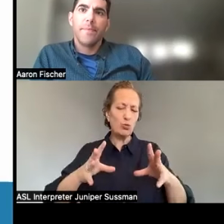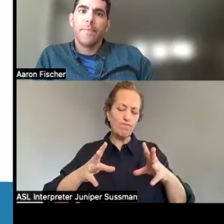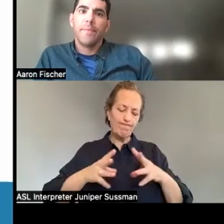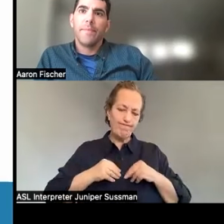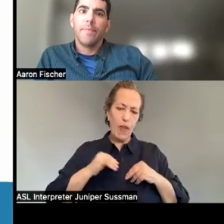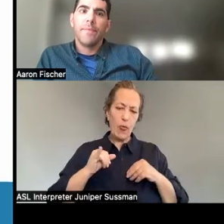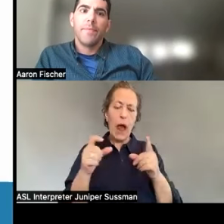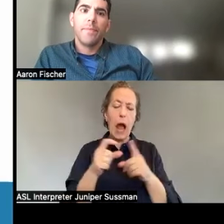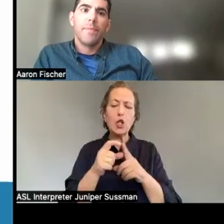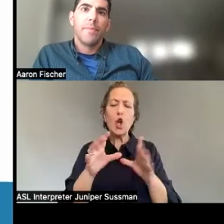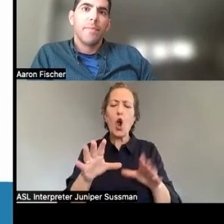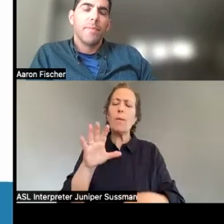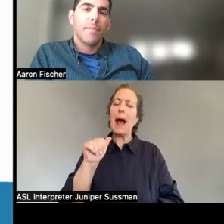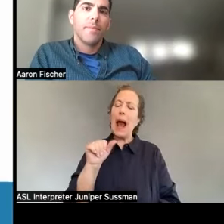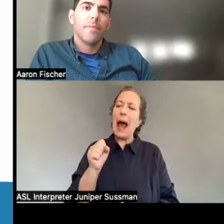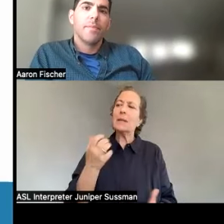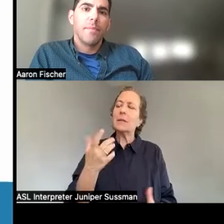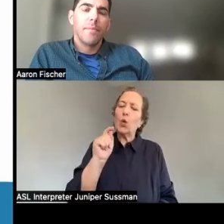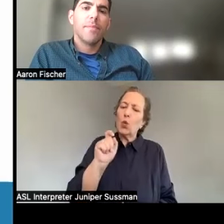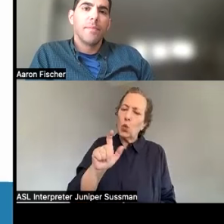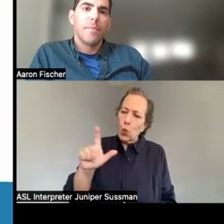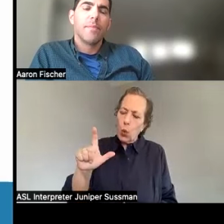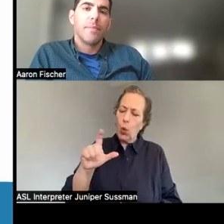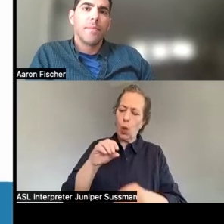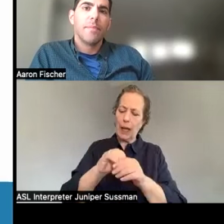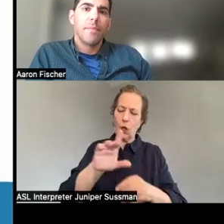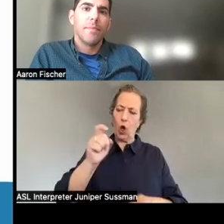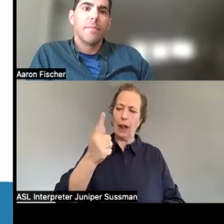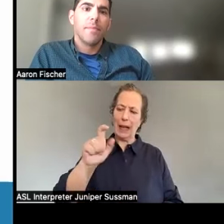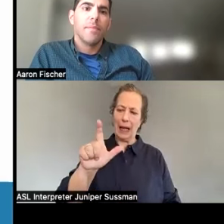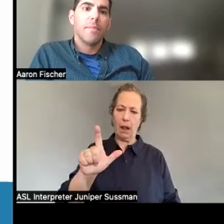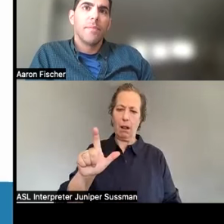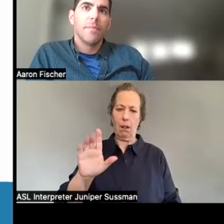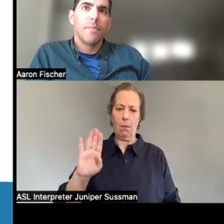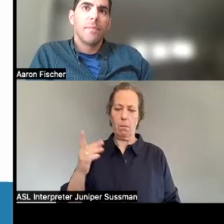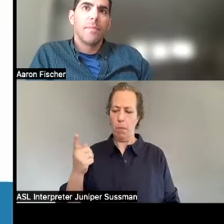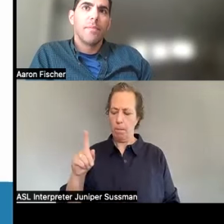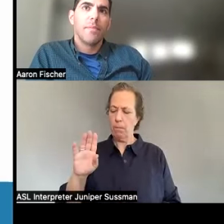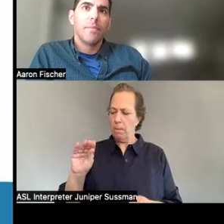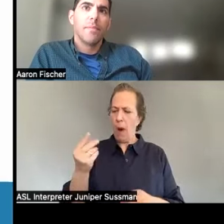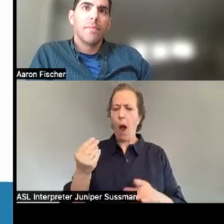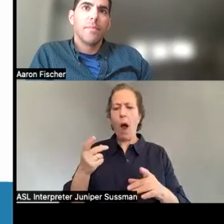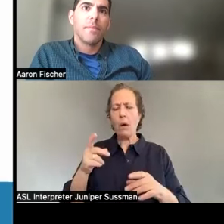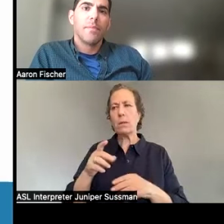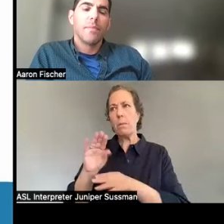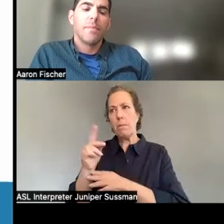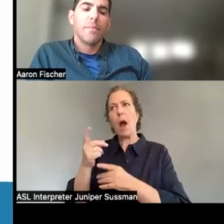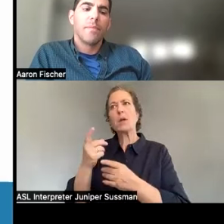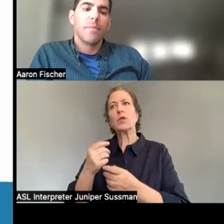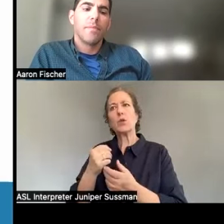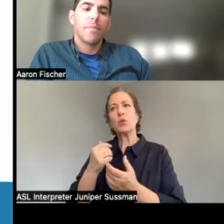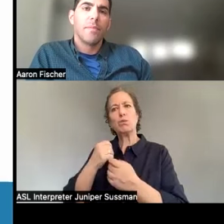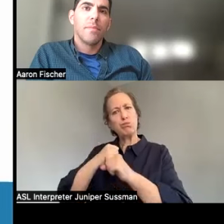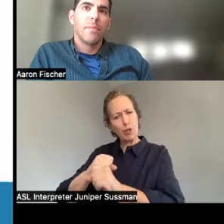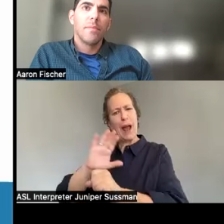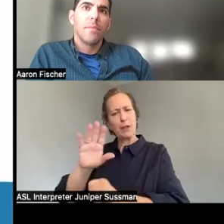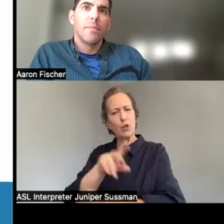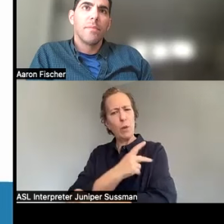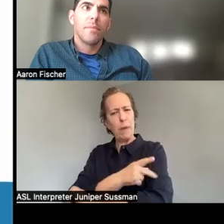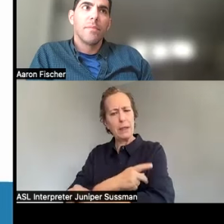as a tool in your legal toolbox to protect your patients' or clients' rights. The law requires that before a